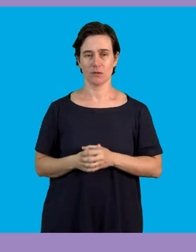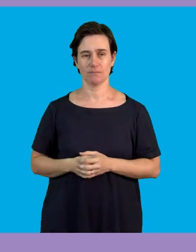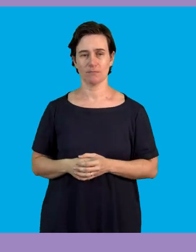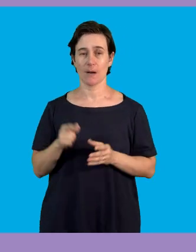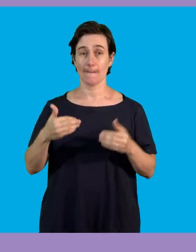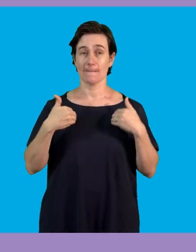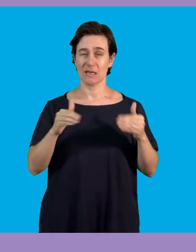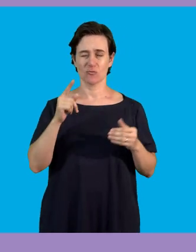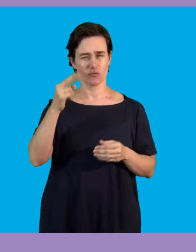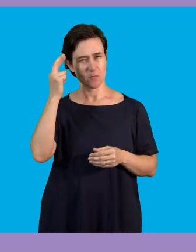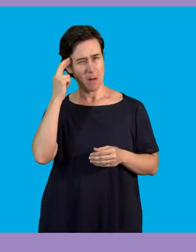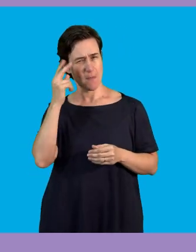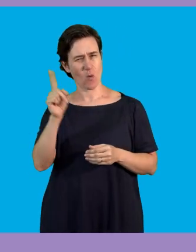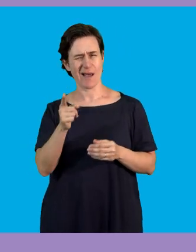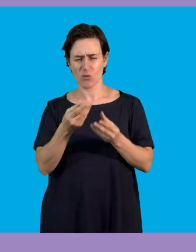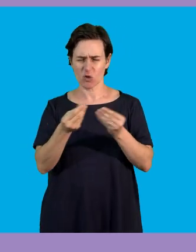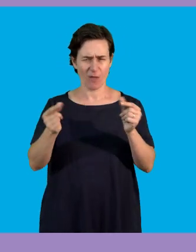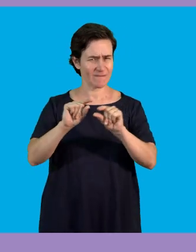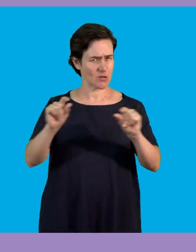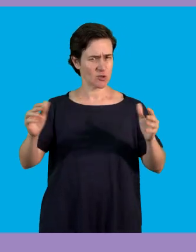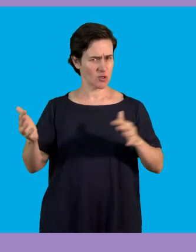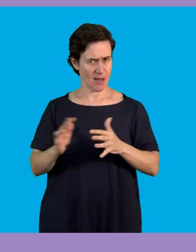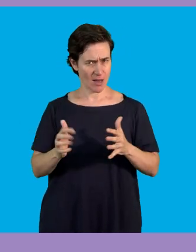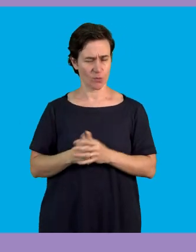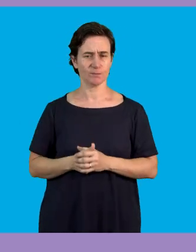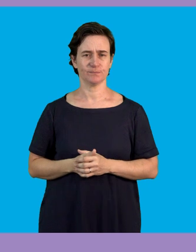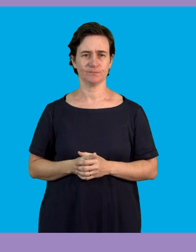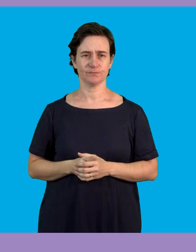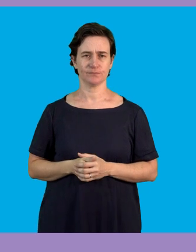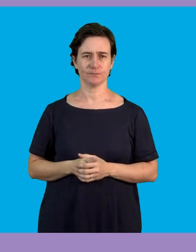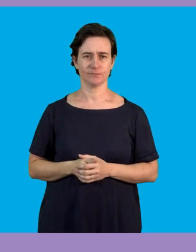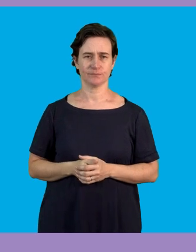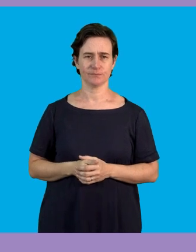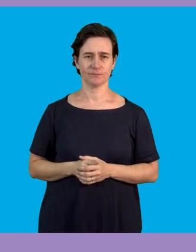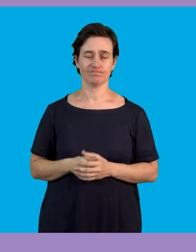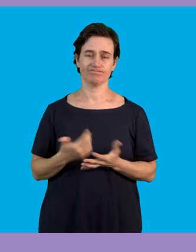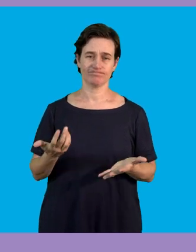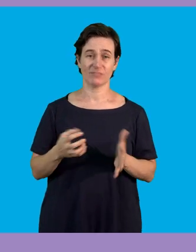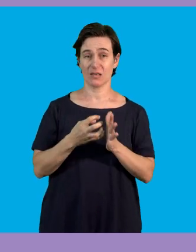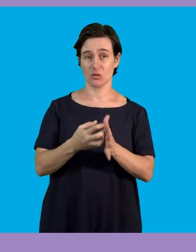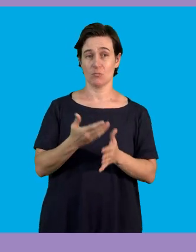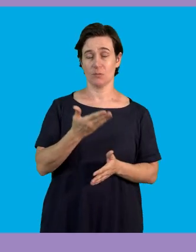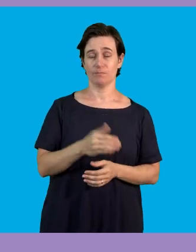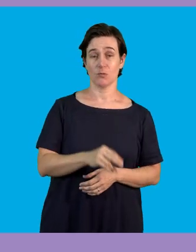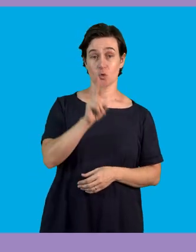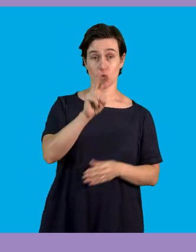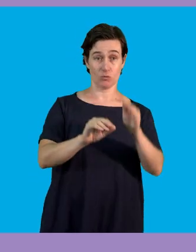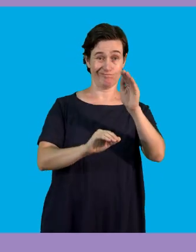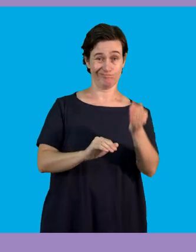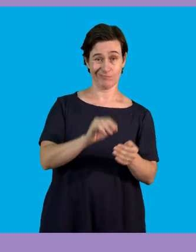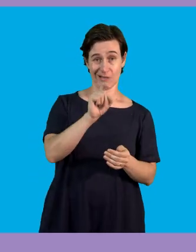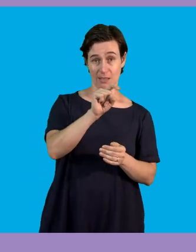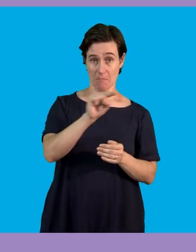by reminding ourselves how to solve equations. Solve the following equation.